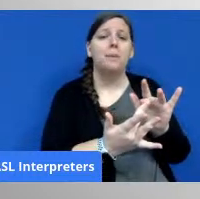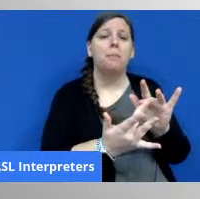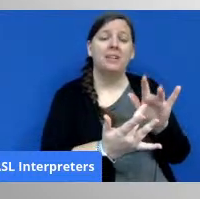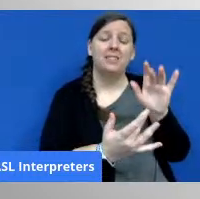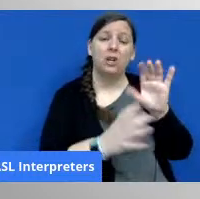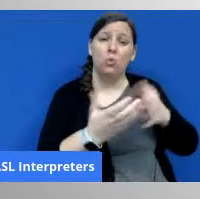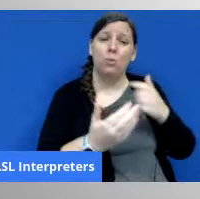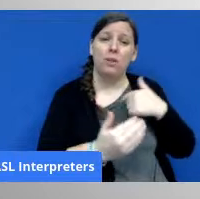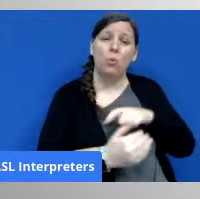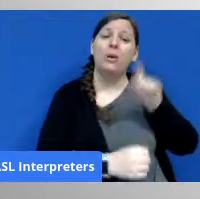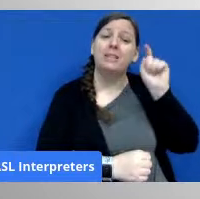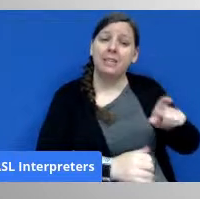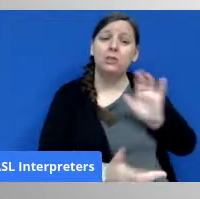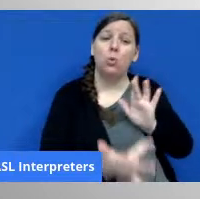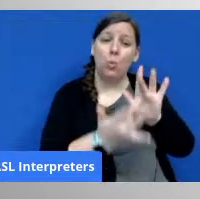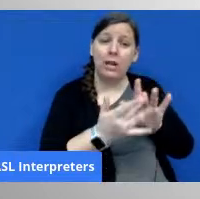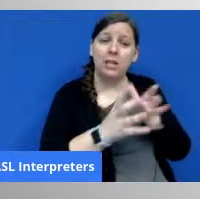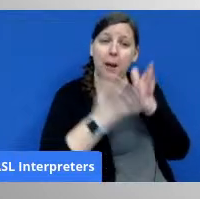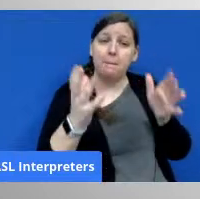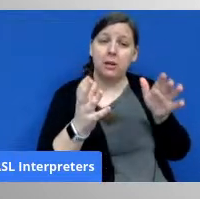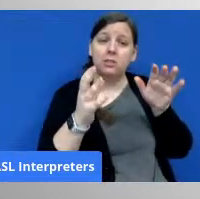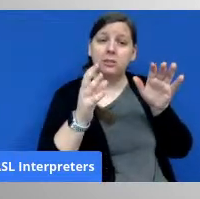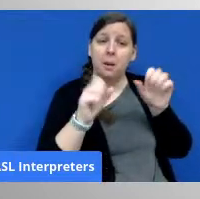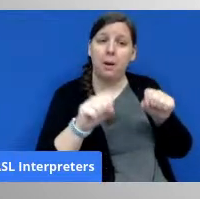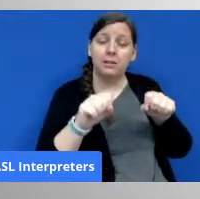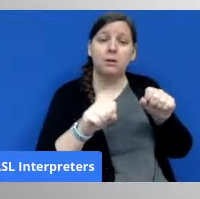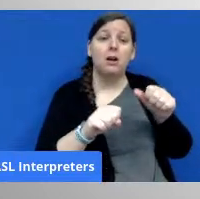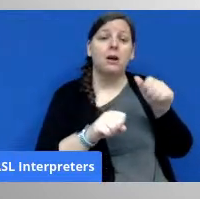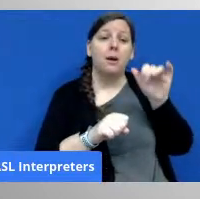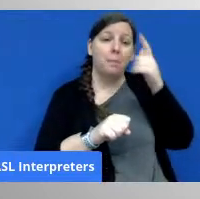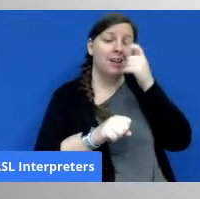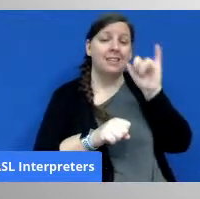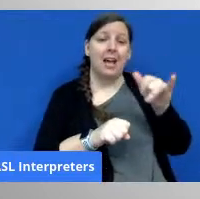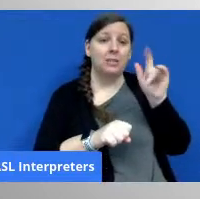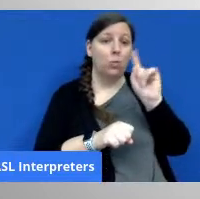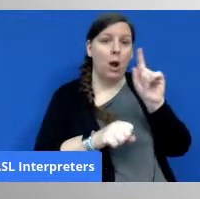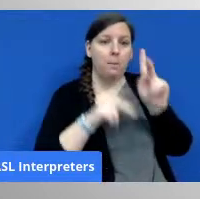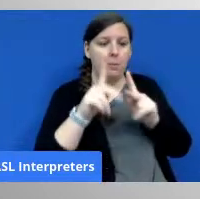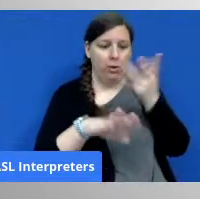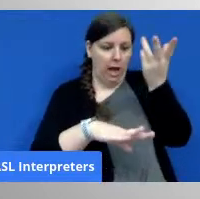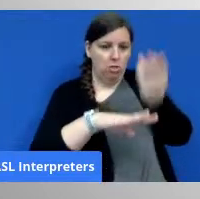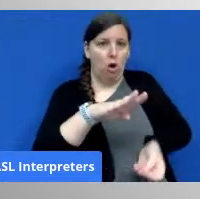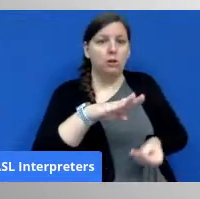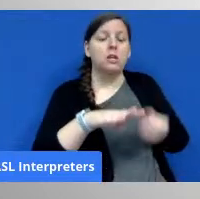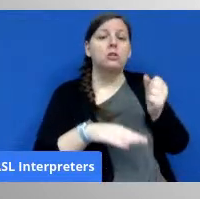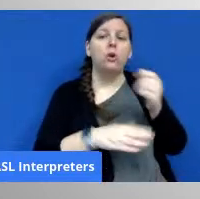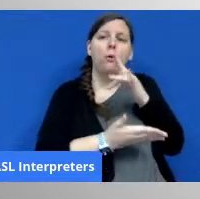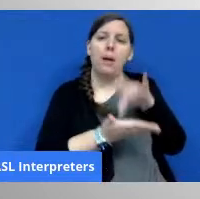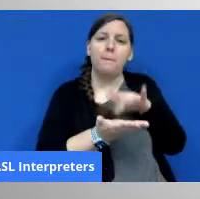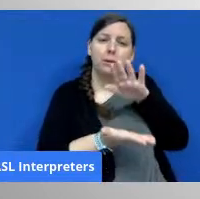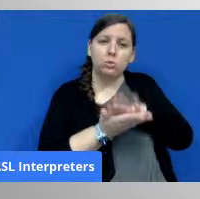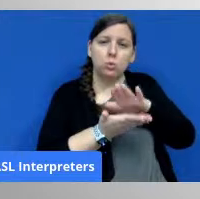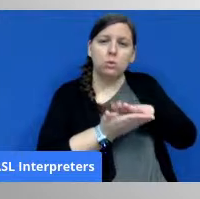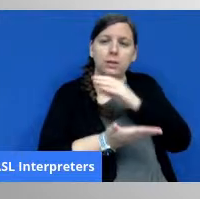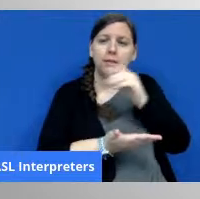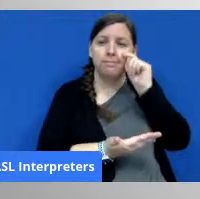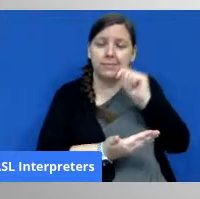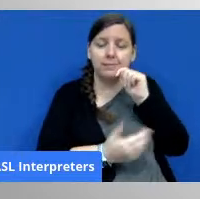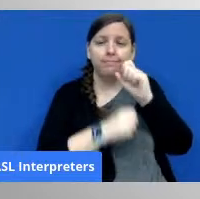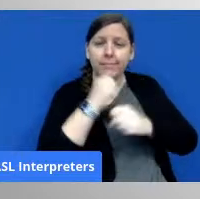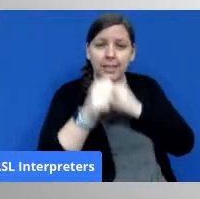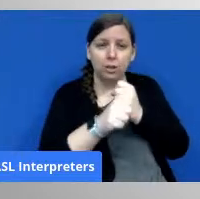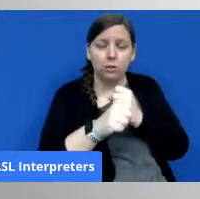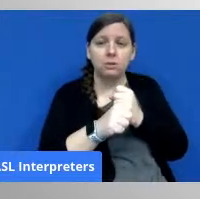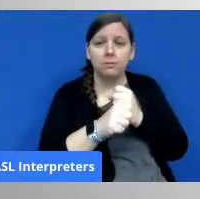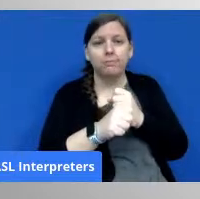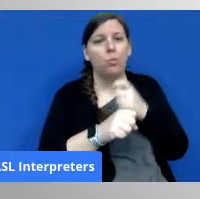possible, because that's where people get lost. And so those middle school and teenage years, I'd